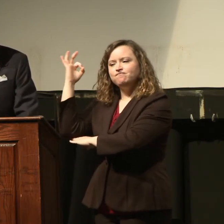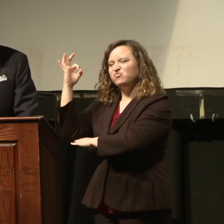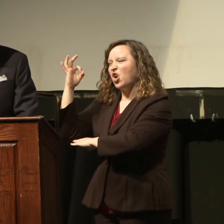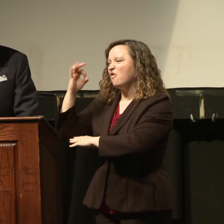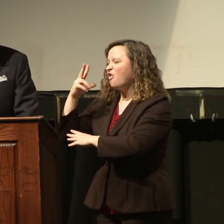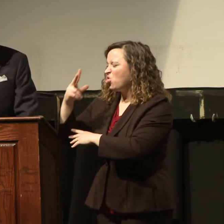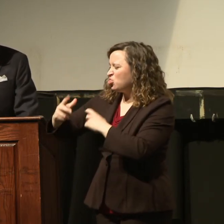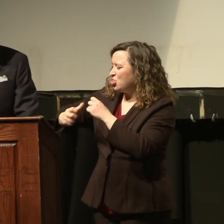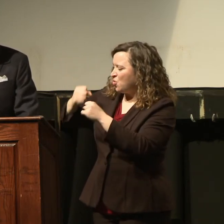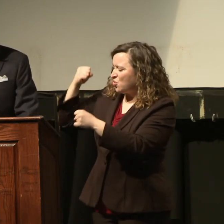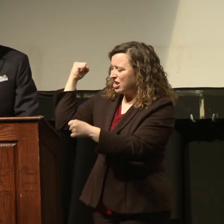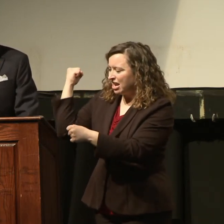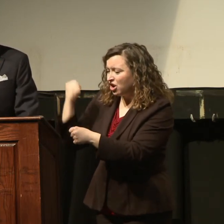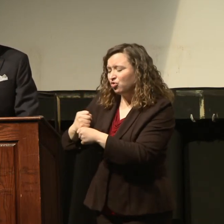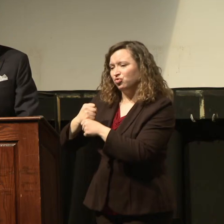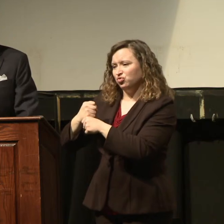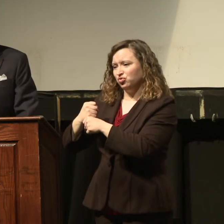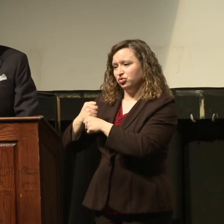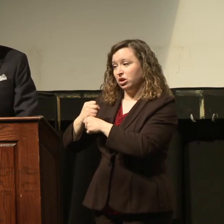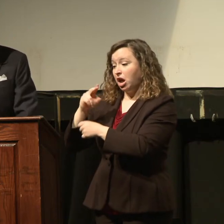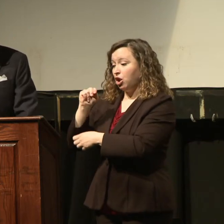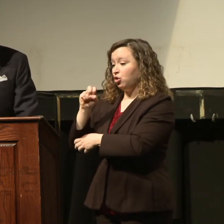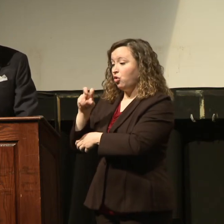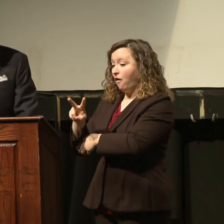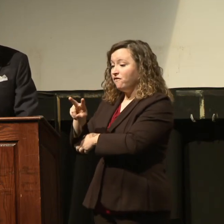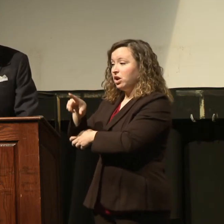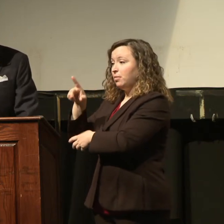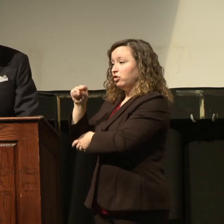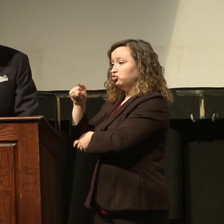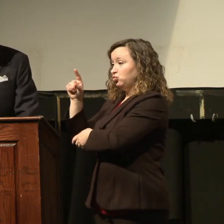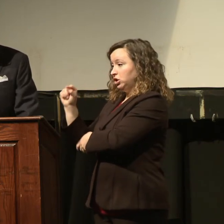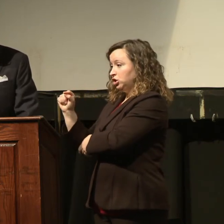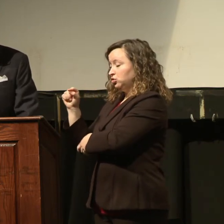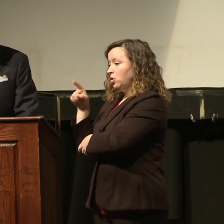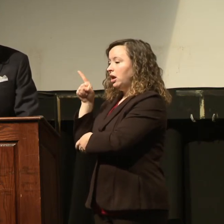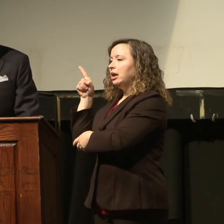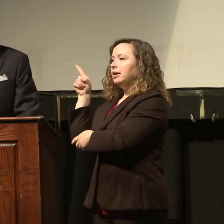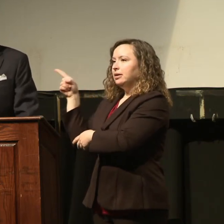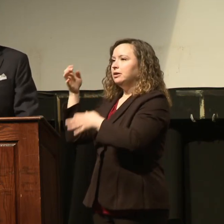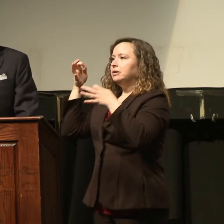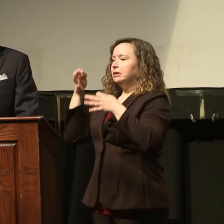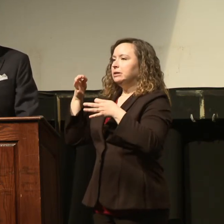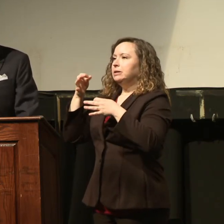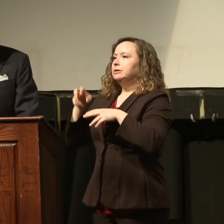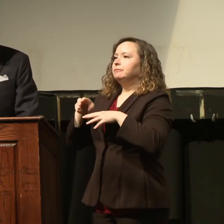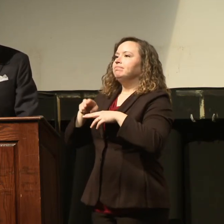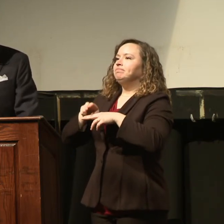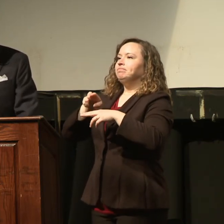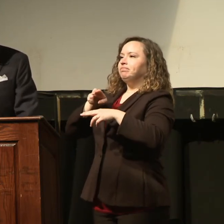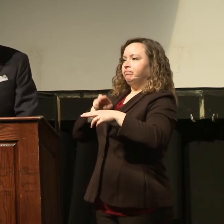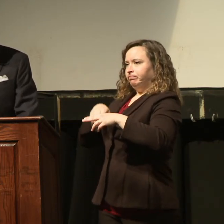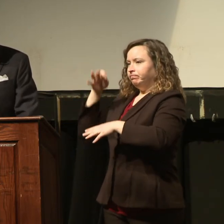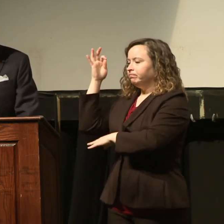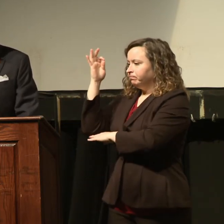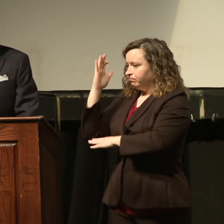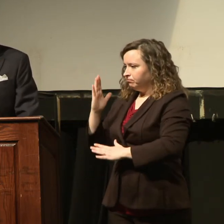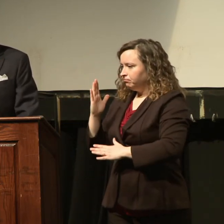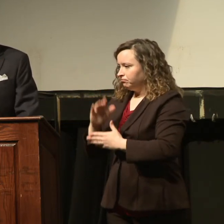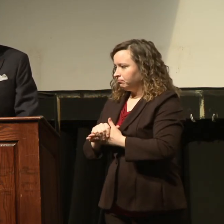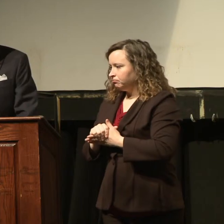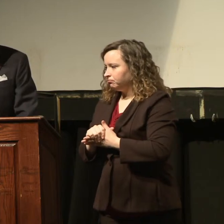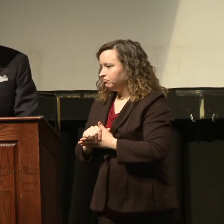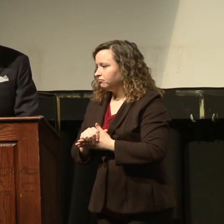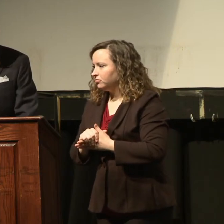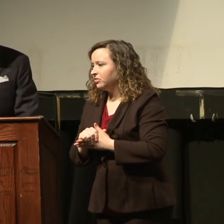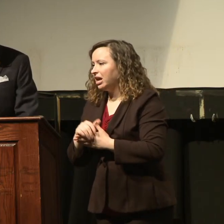another 3 years. In November of 2020, Danny felt the call to step back from pastoring and took to